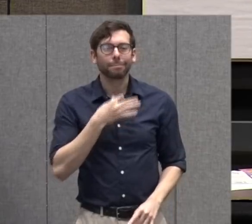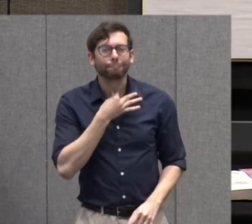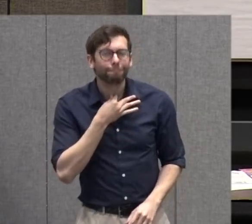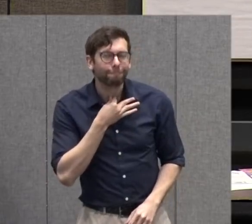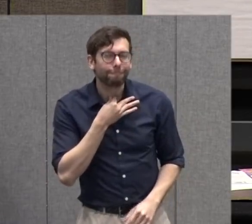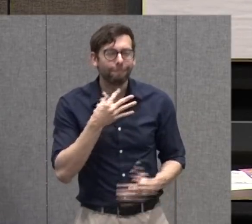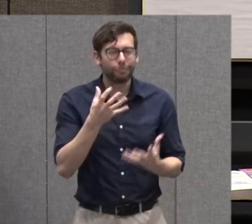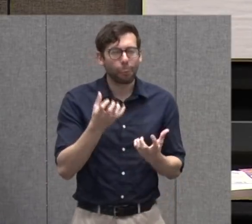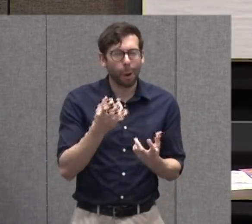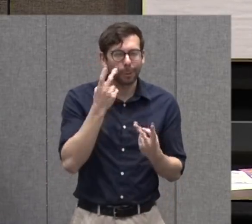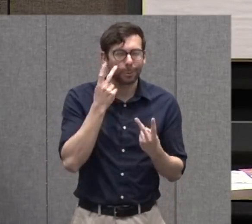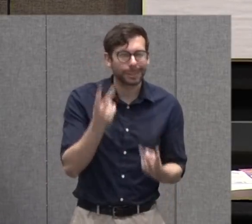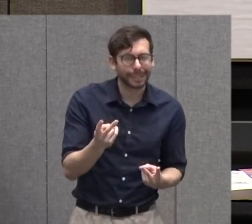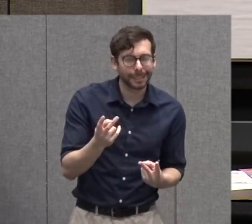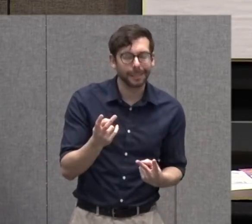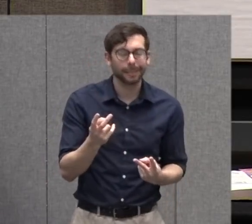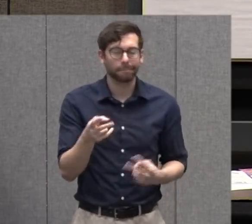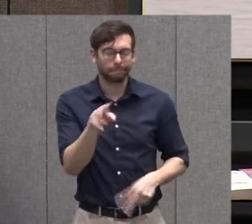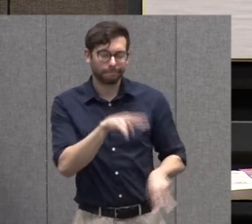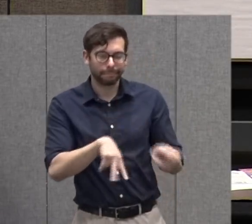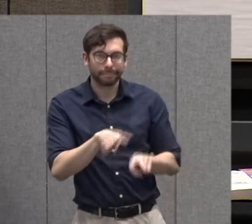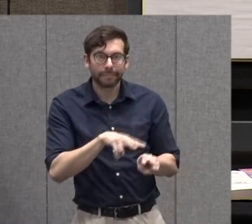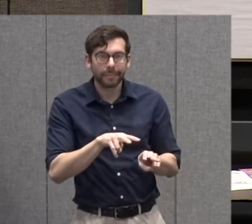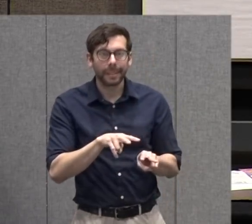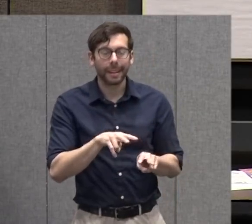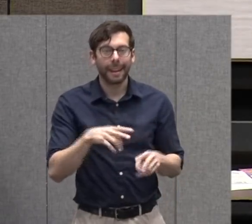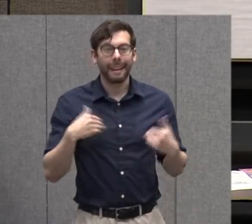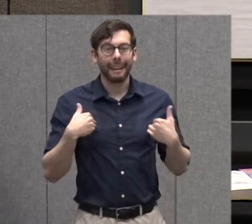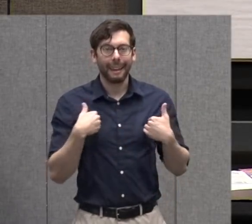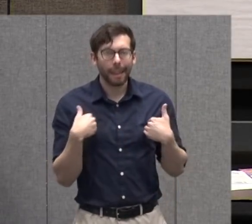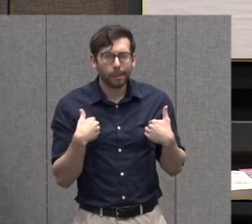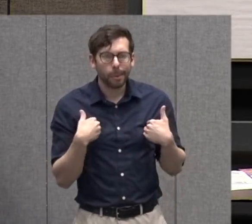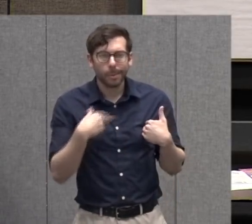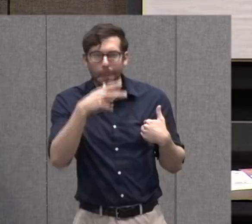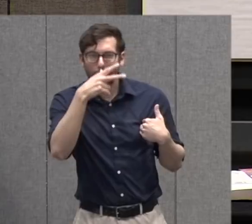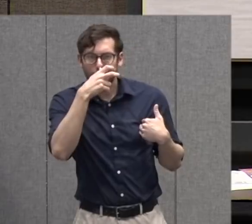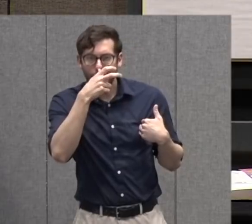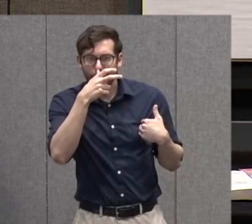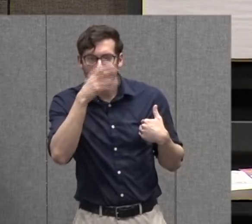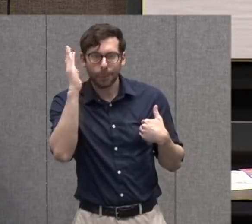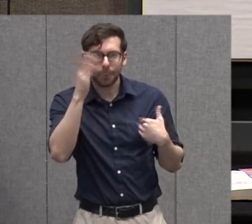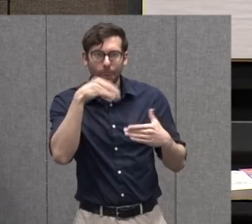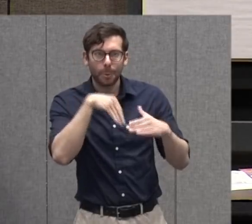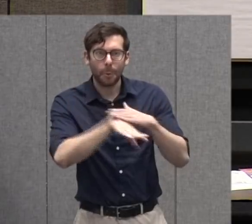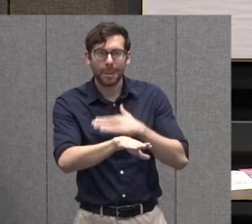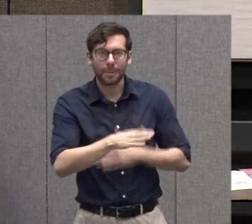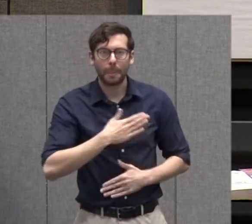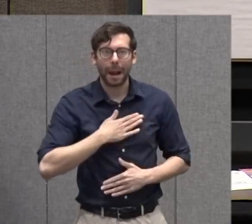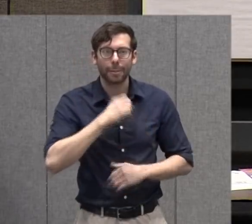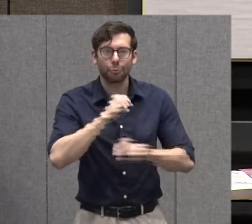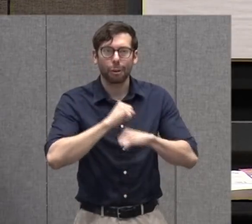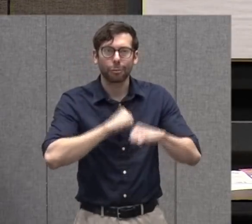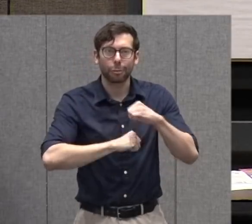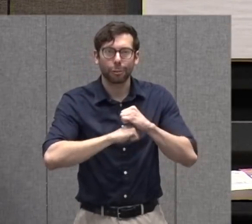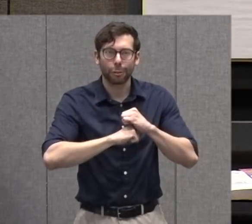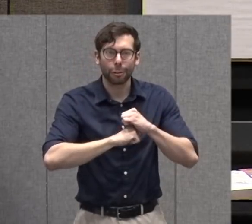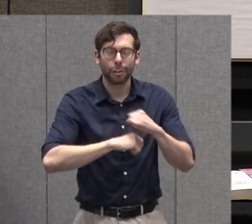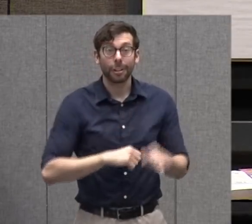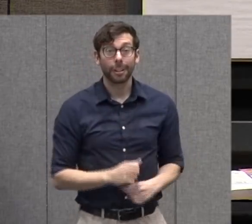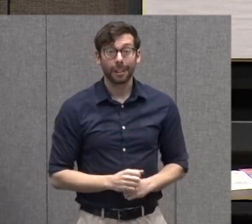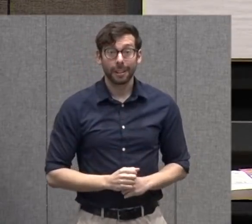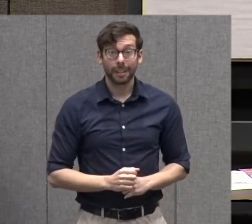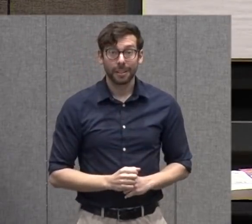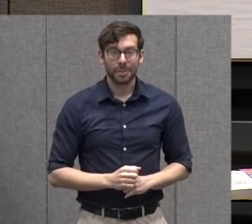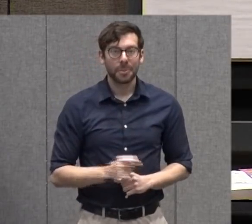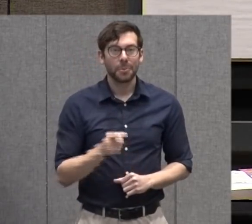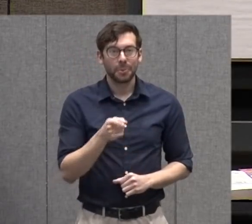what animal, bugs I can get in my structure here. Again, you can see the shadows, so I wanted to